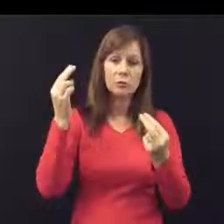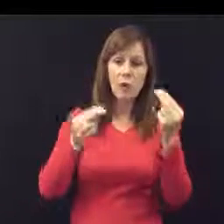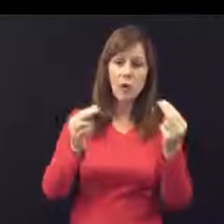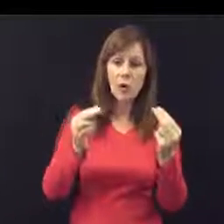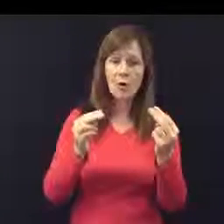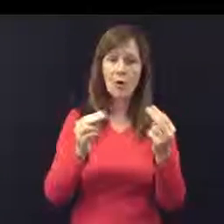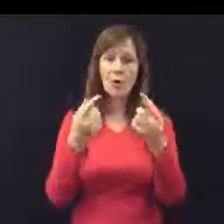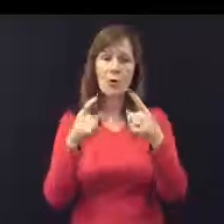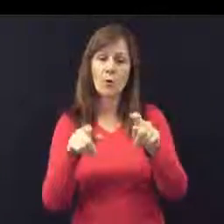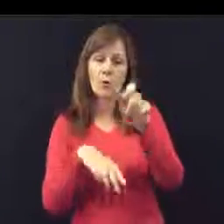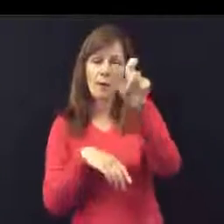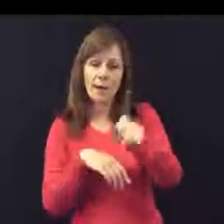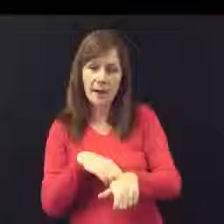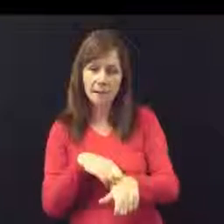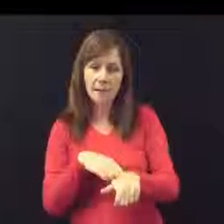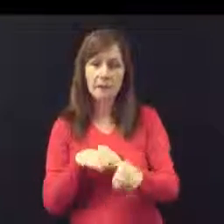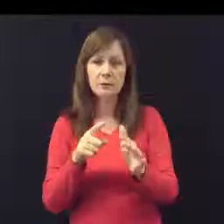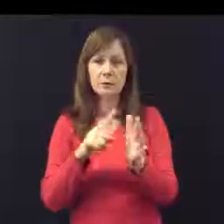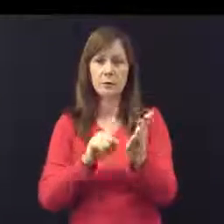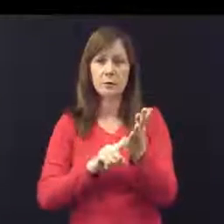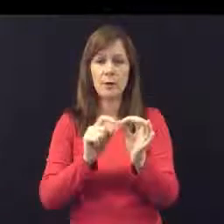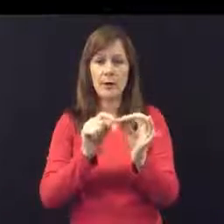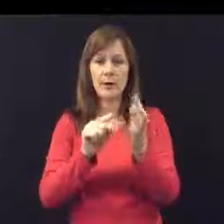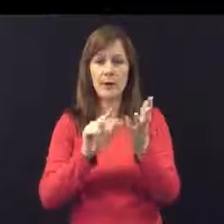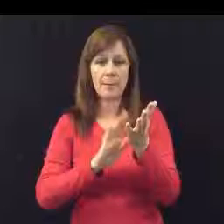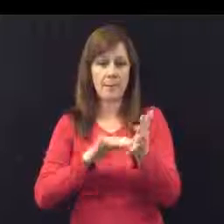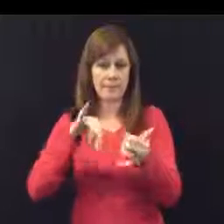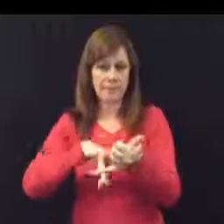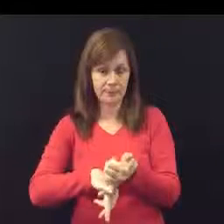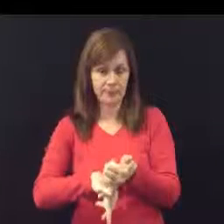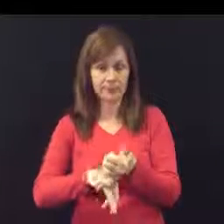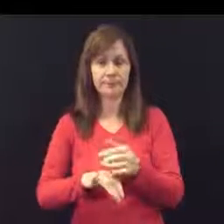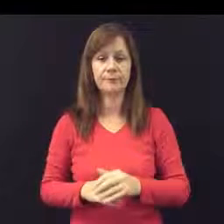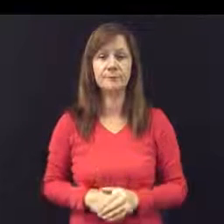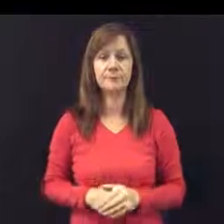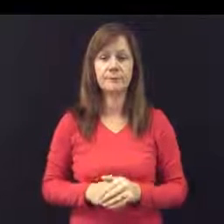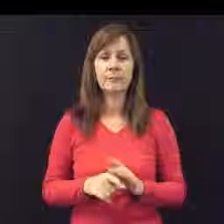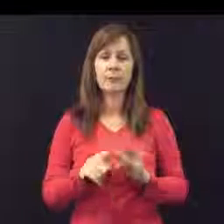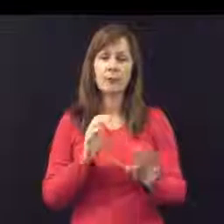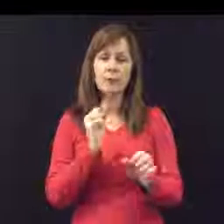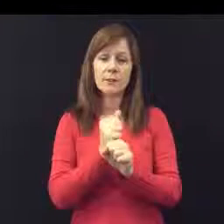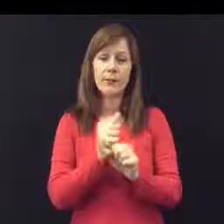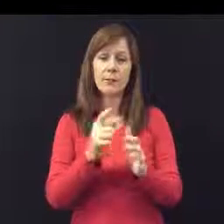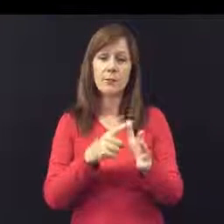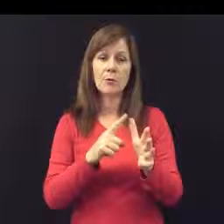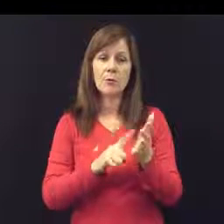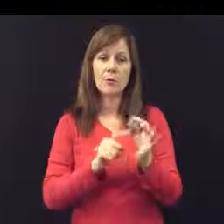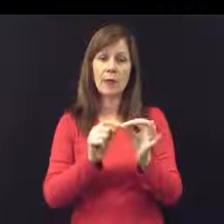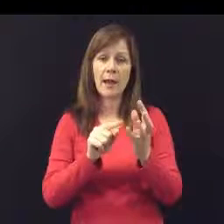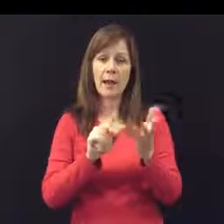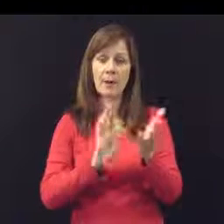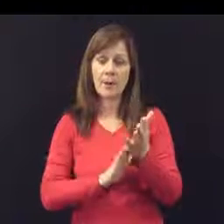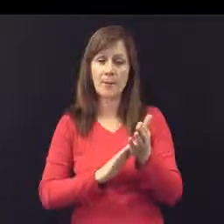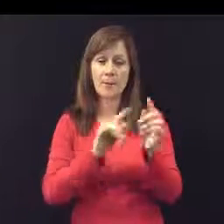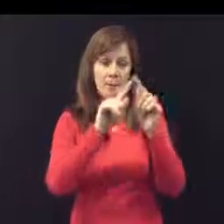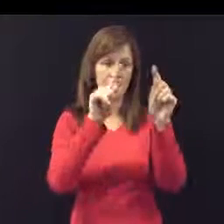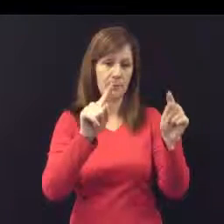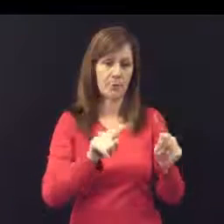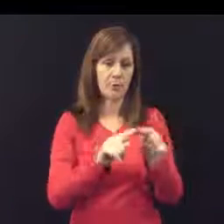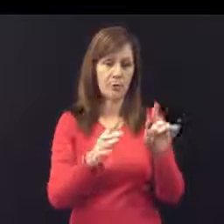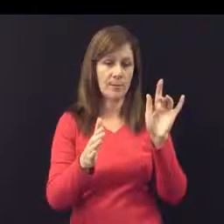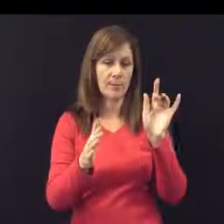this playlist. You can switch between the different views of your music, songs, artists, etc. by tapping the buttons in the bottom